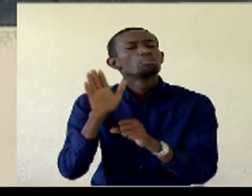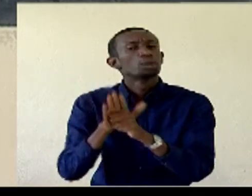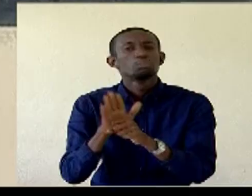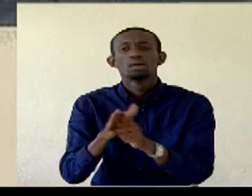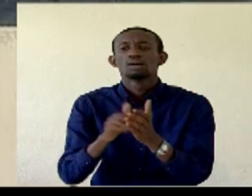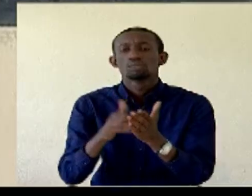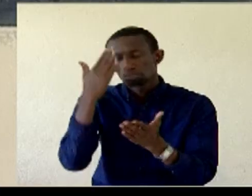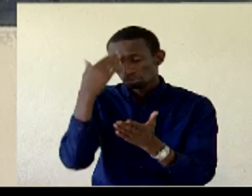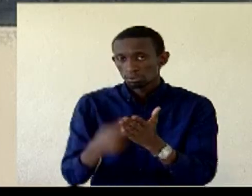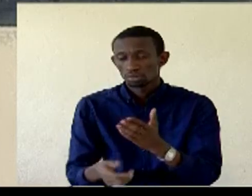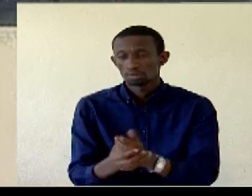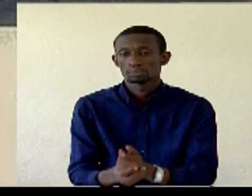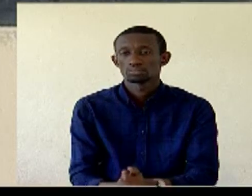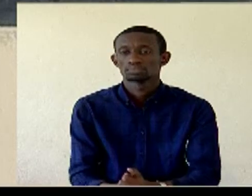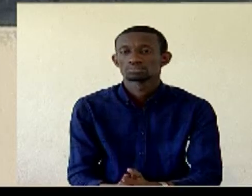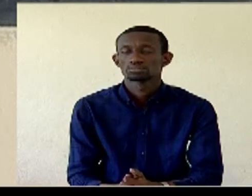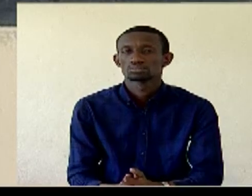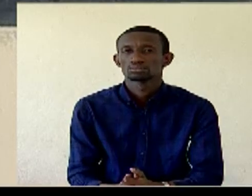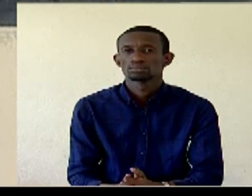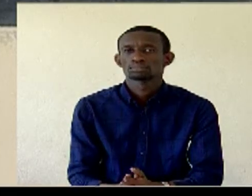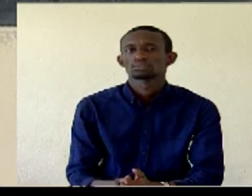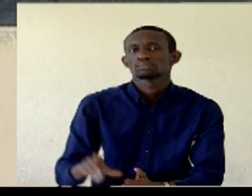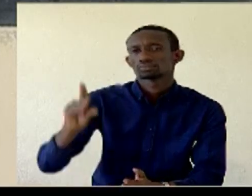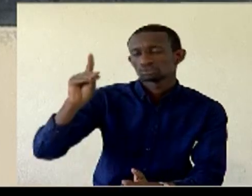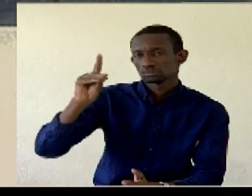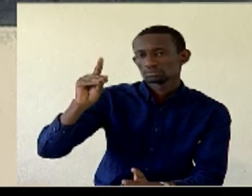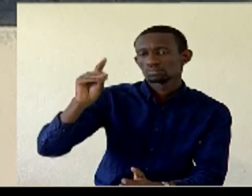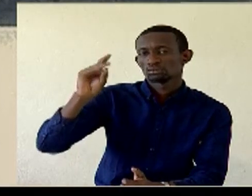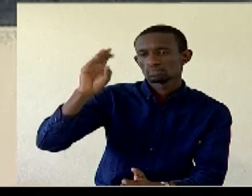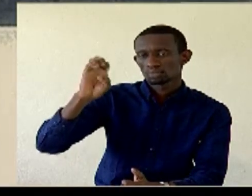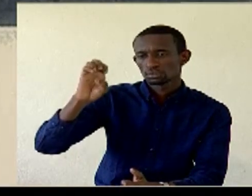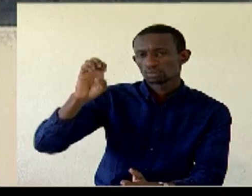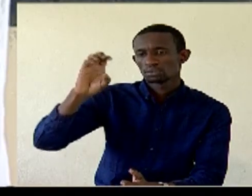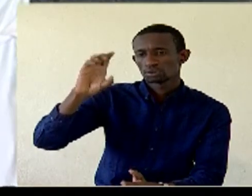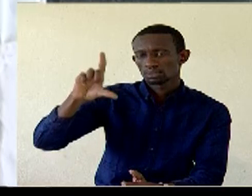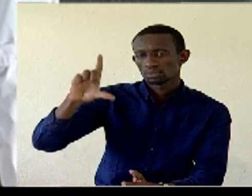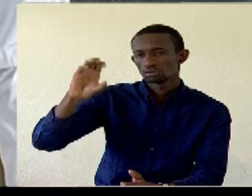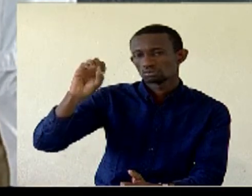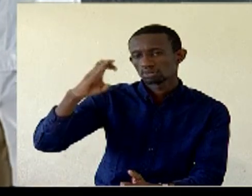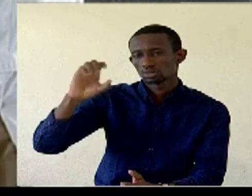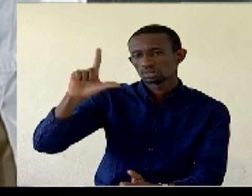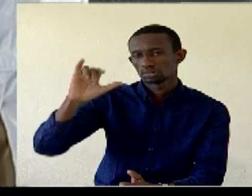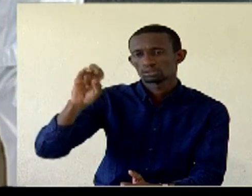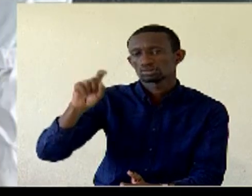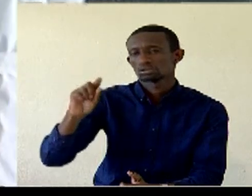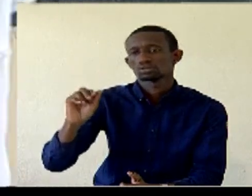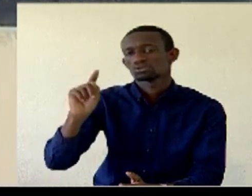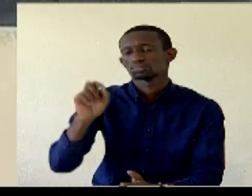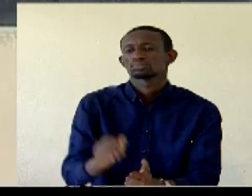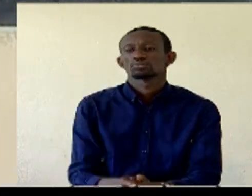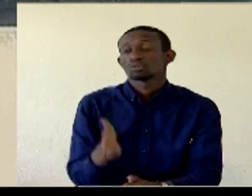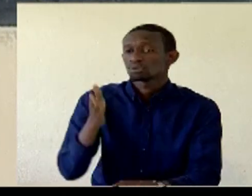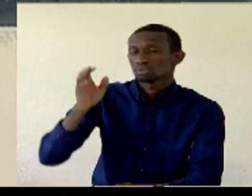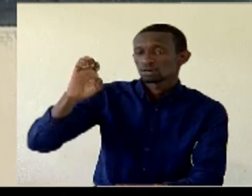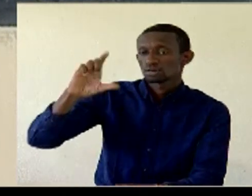Because of the delocalization of the electron,